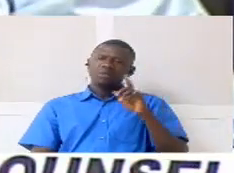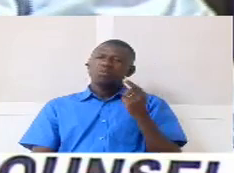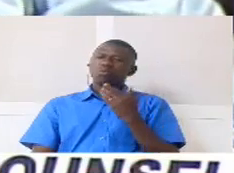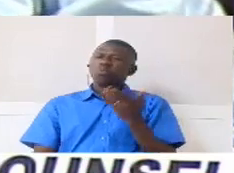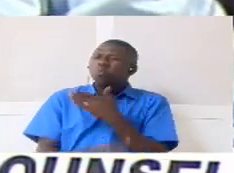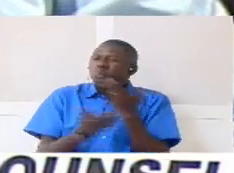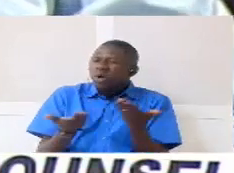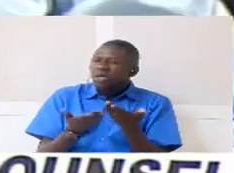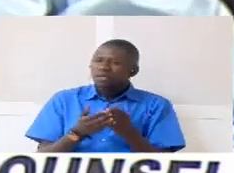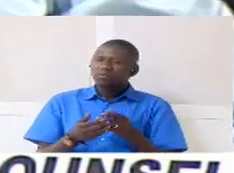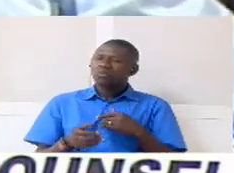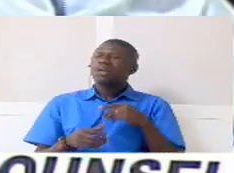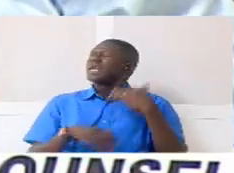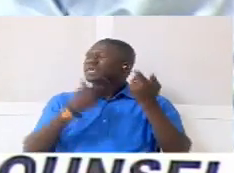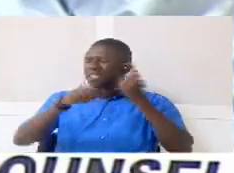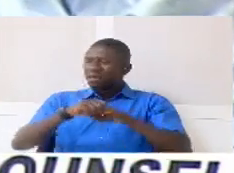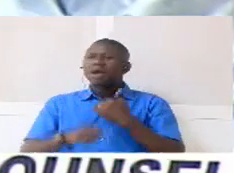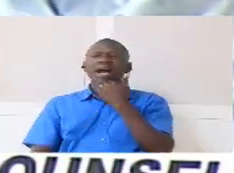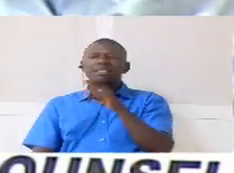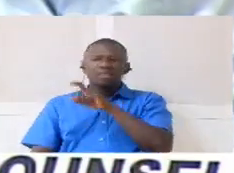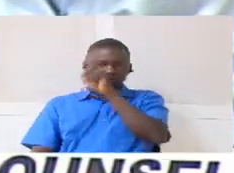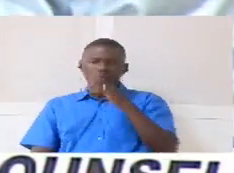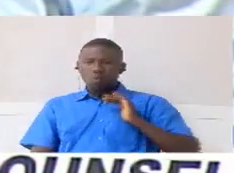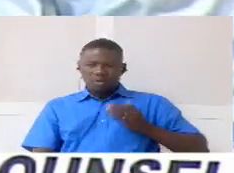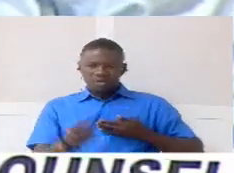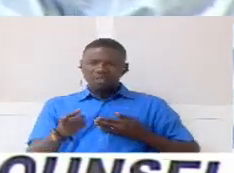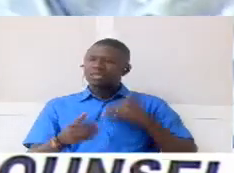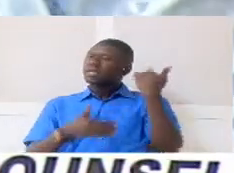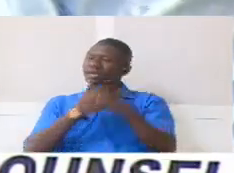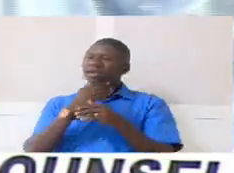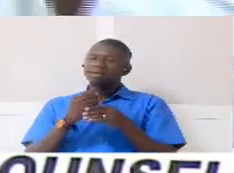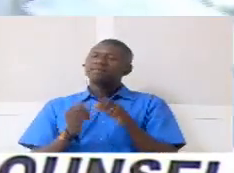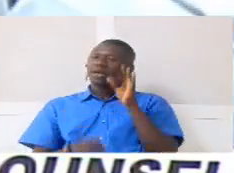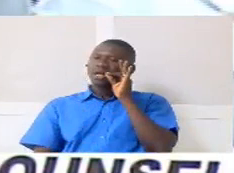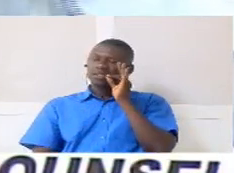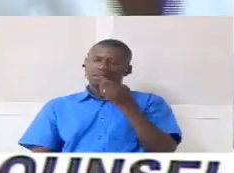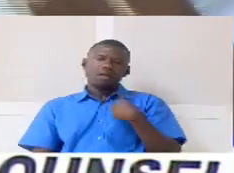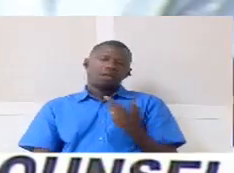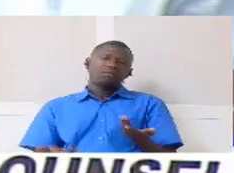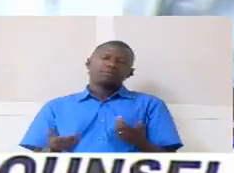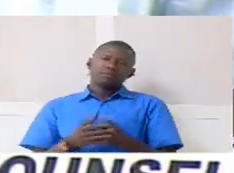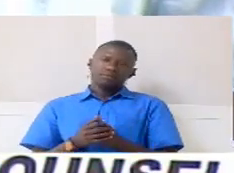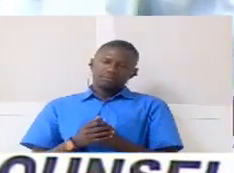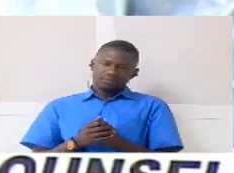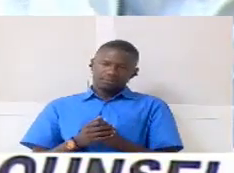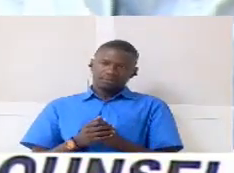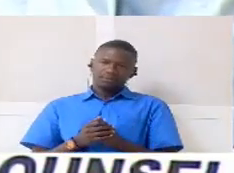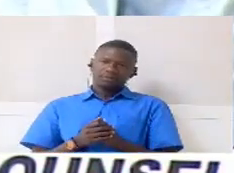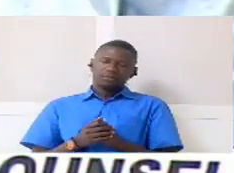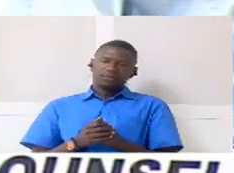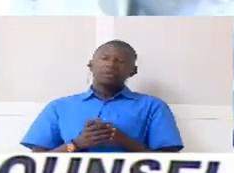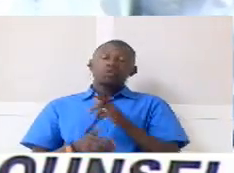the subject of special investigations by the commission. We would call evidence on that.